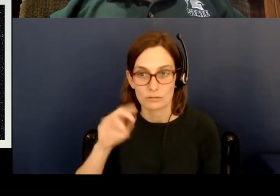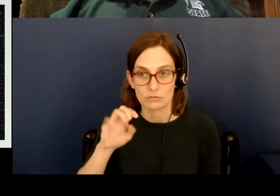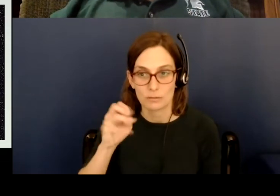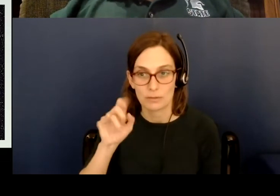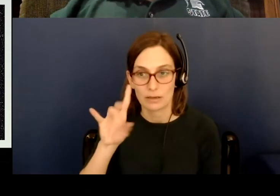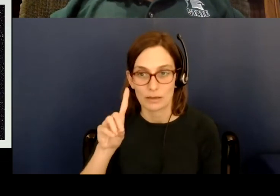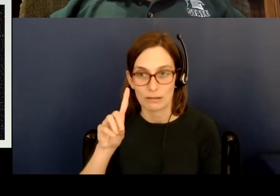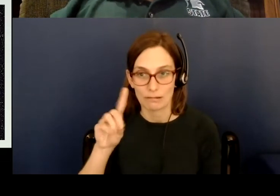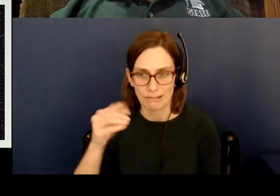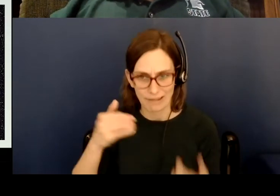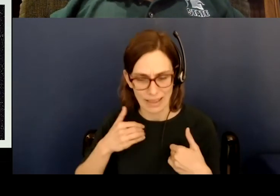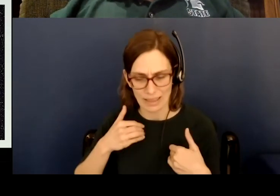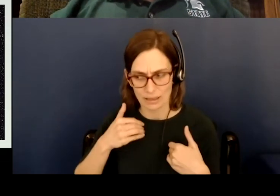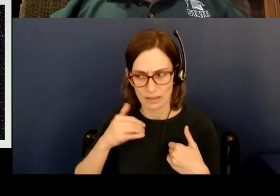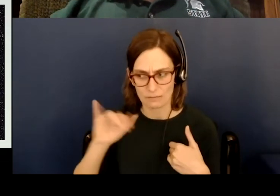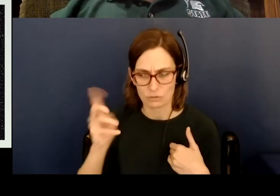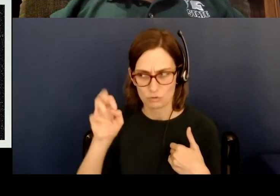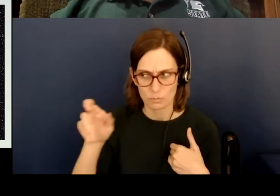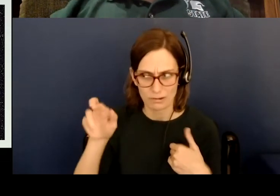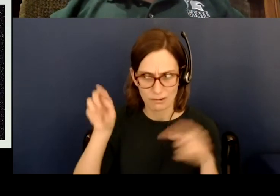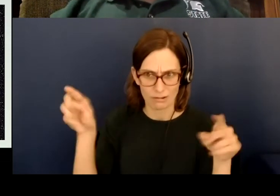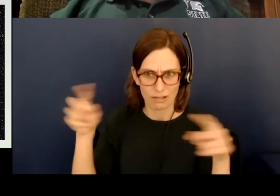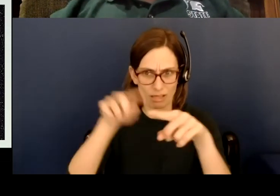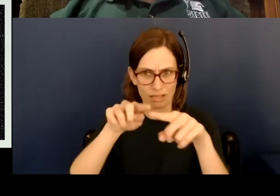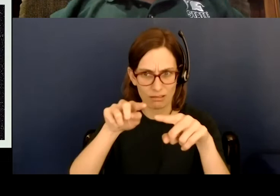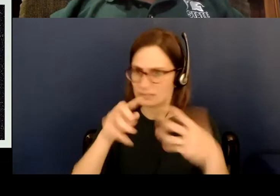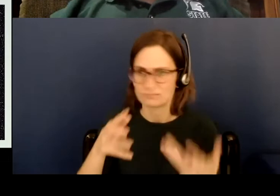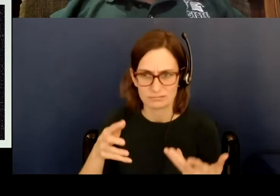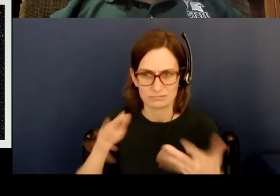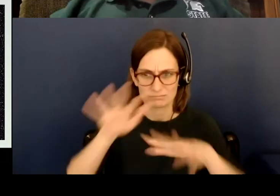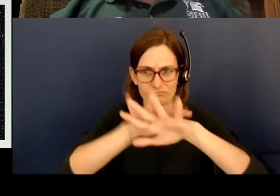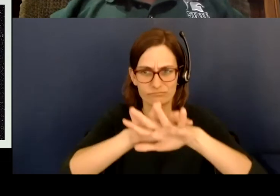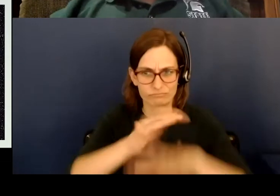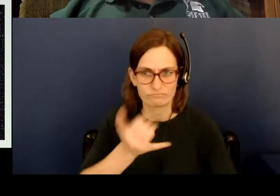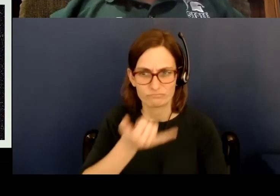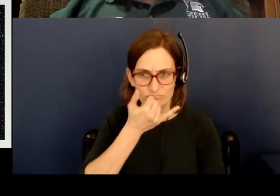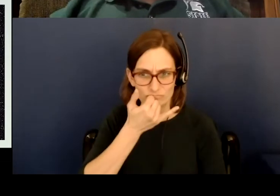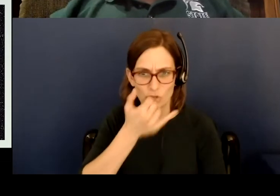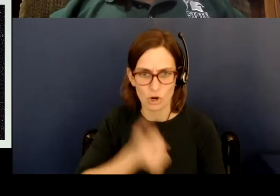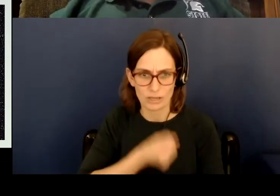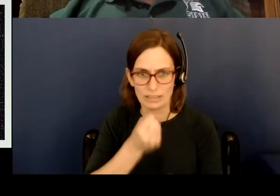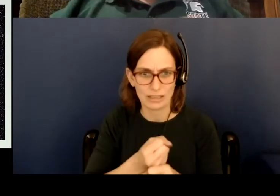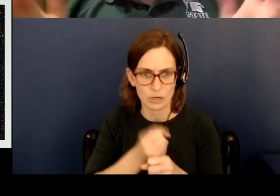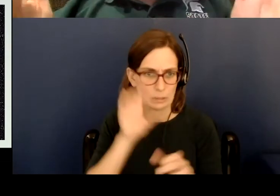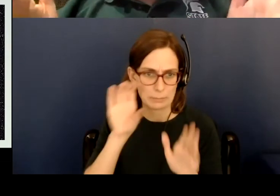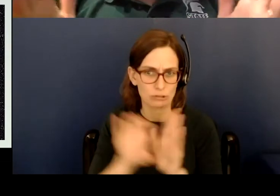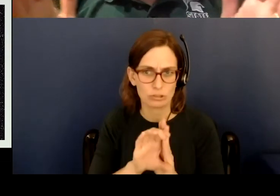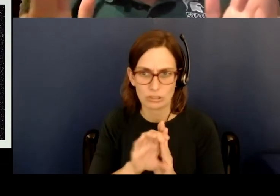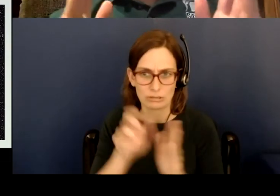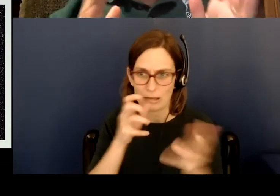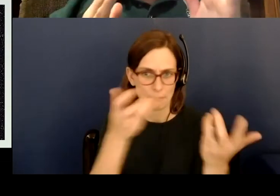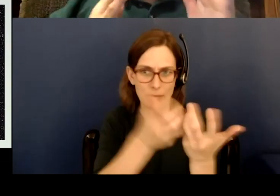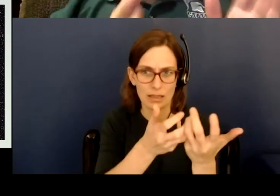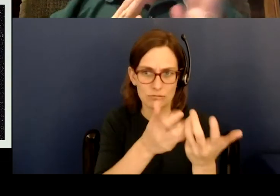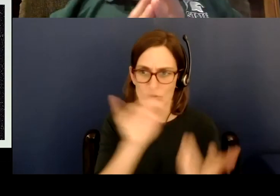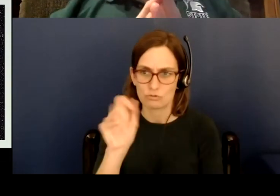had Jupiter in it. The website put up the wrong year's image. There's no Jupiter in the